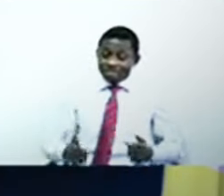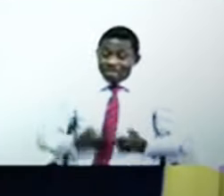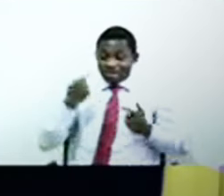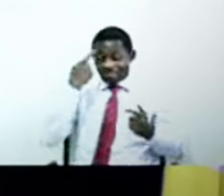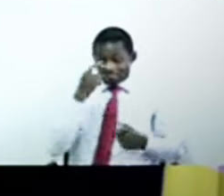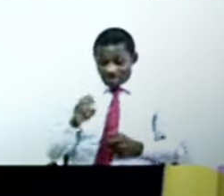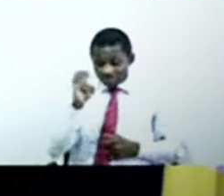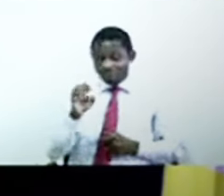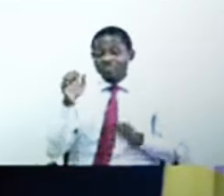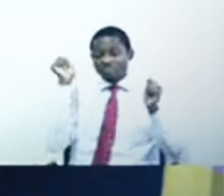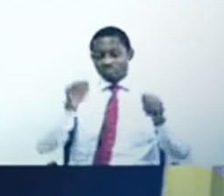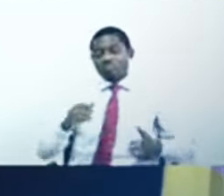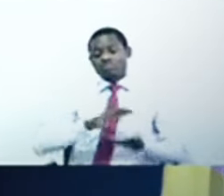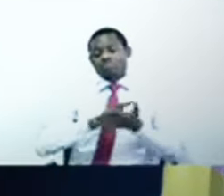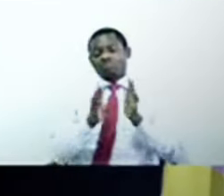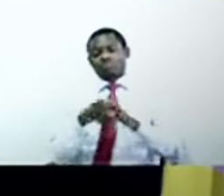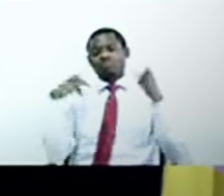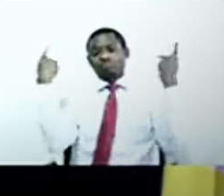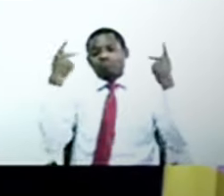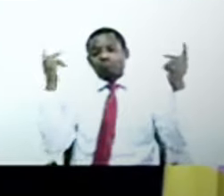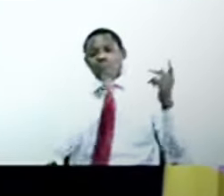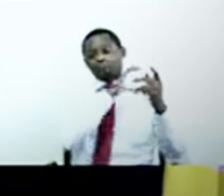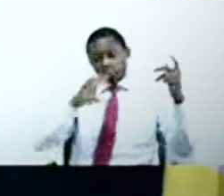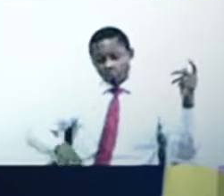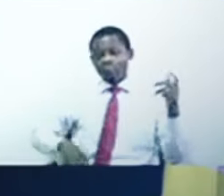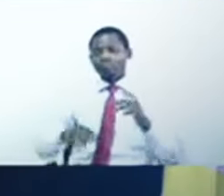said that